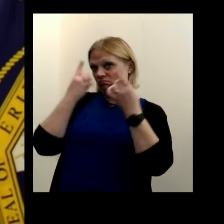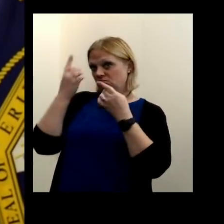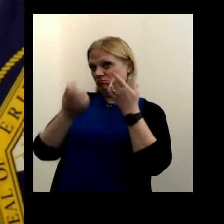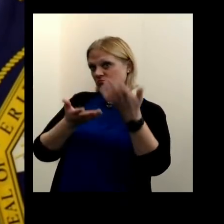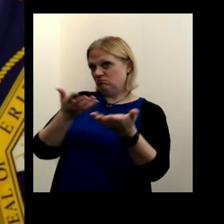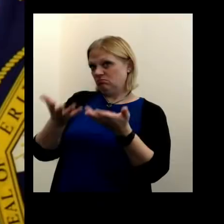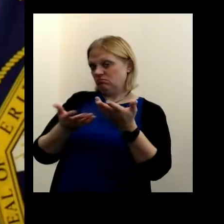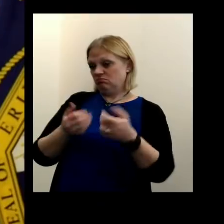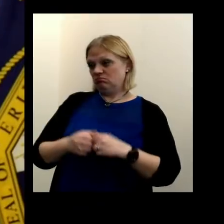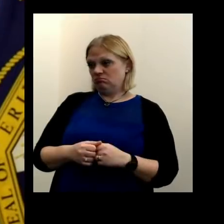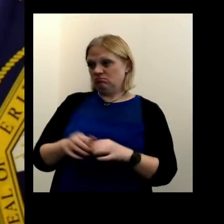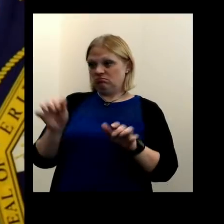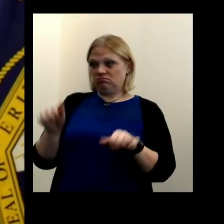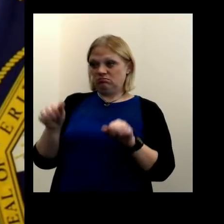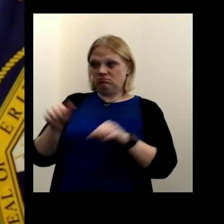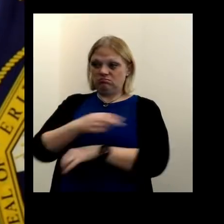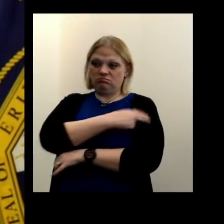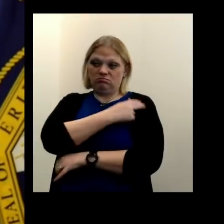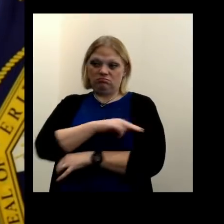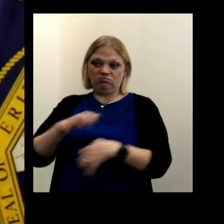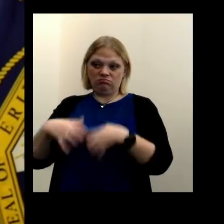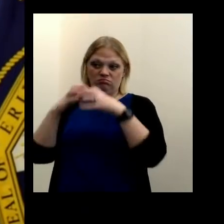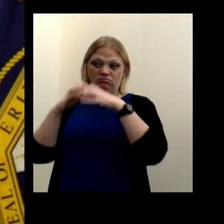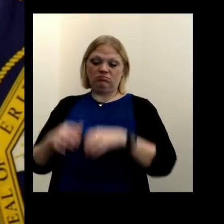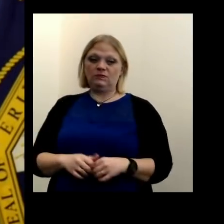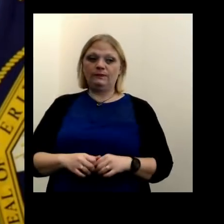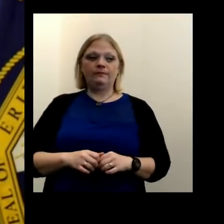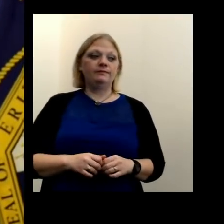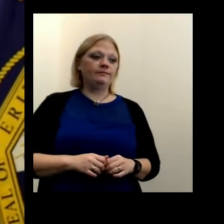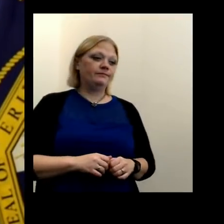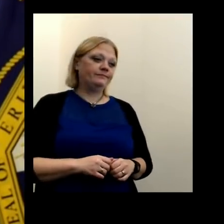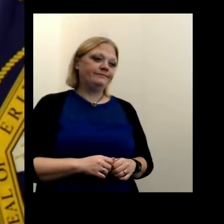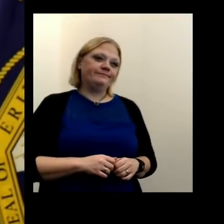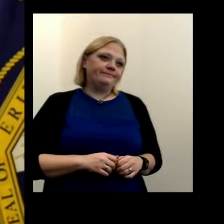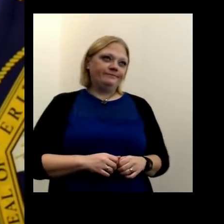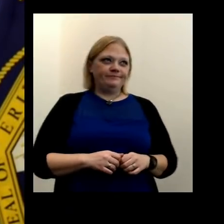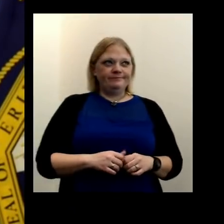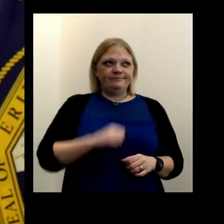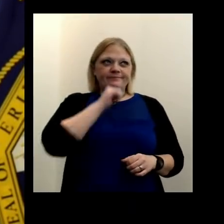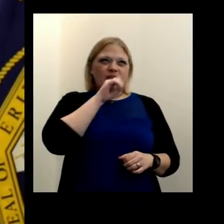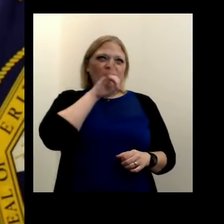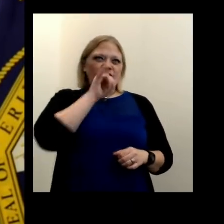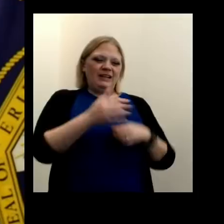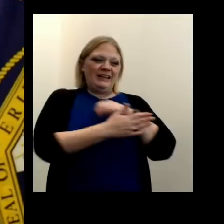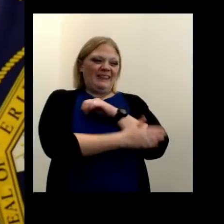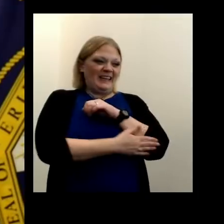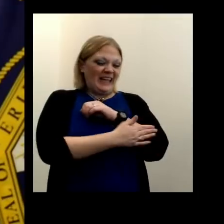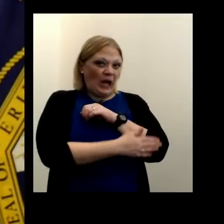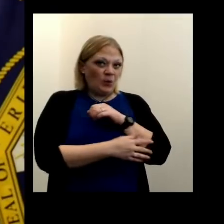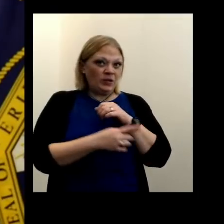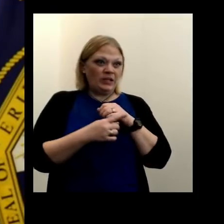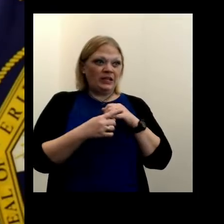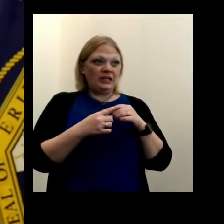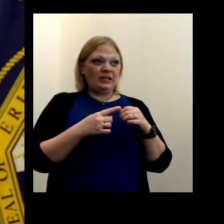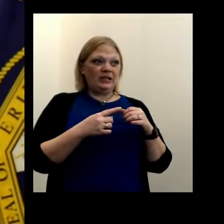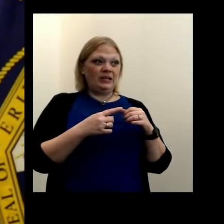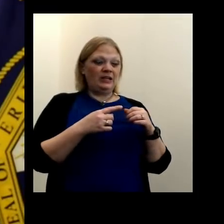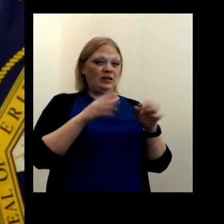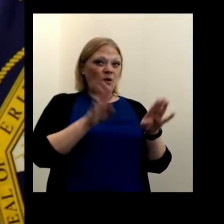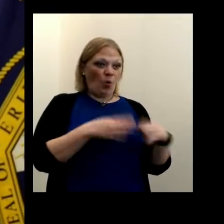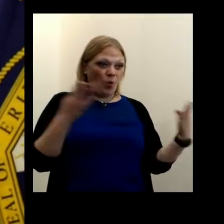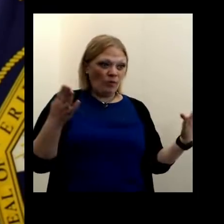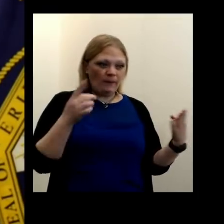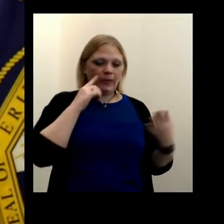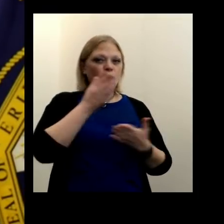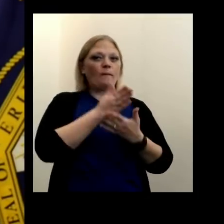considered as essentially another hospital for people? I wouldn't put it so much as the county is looking to open. The county is